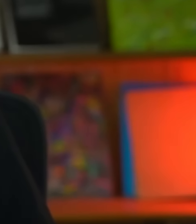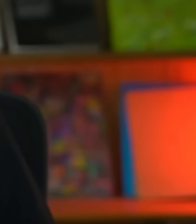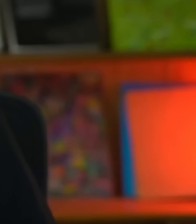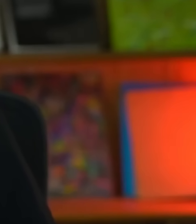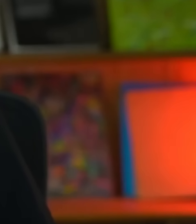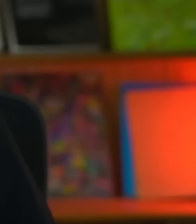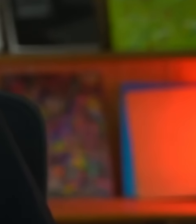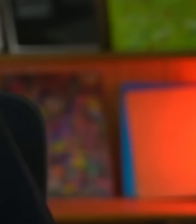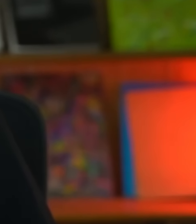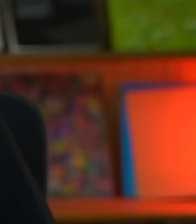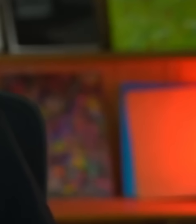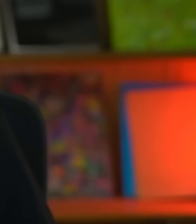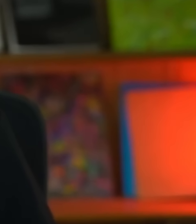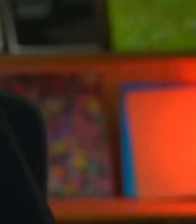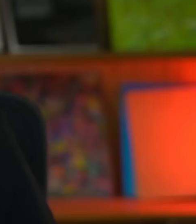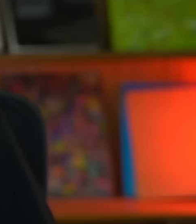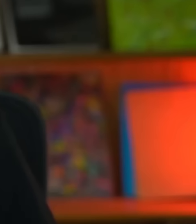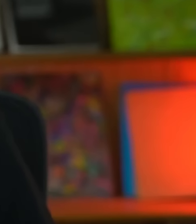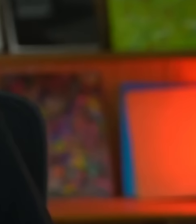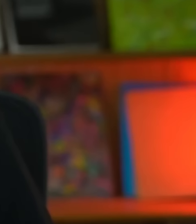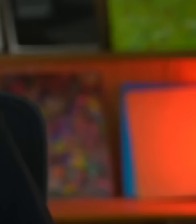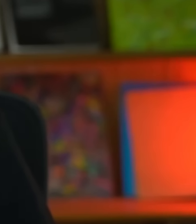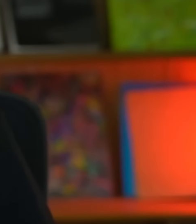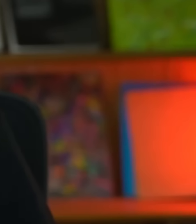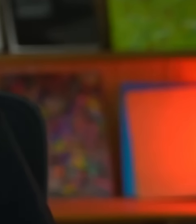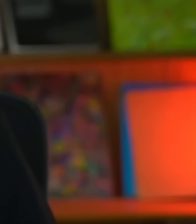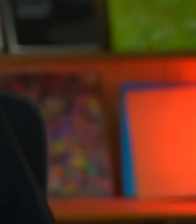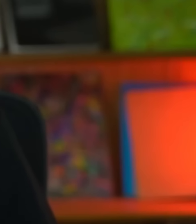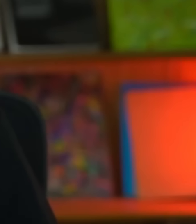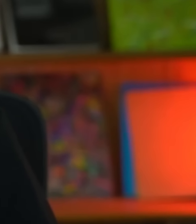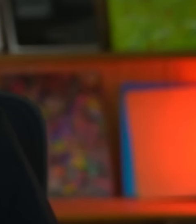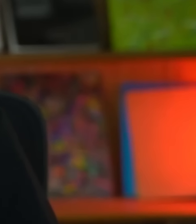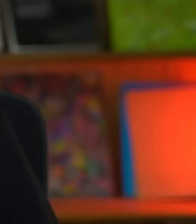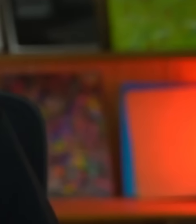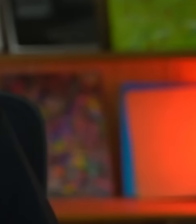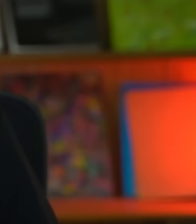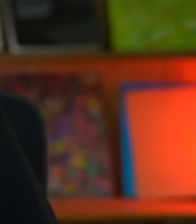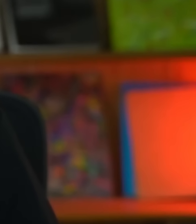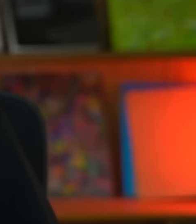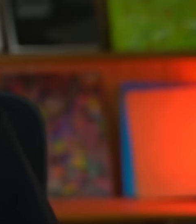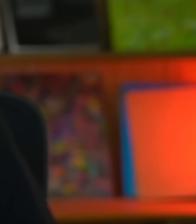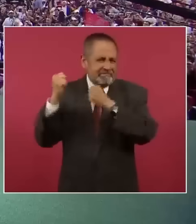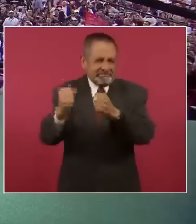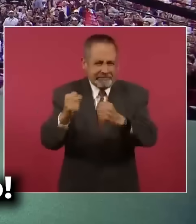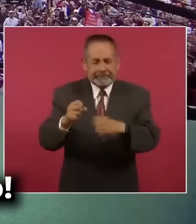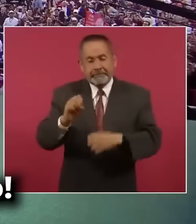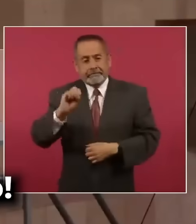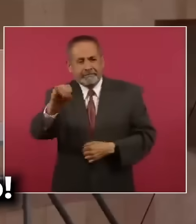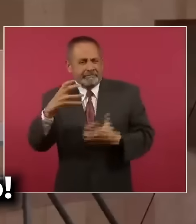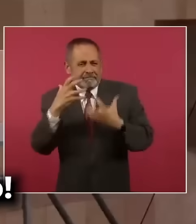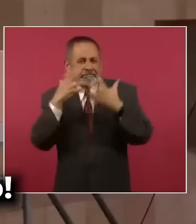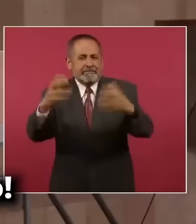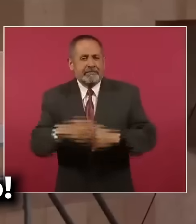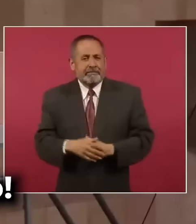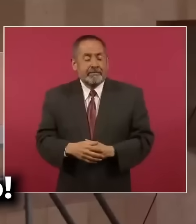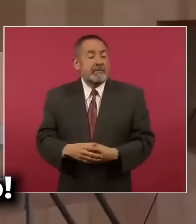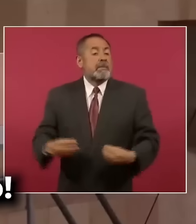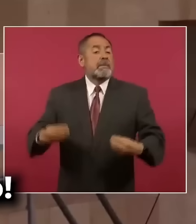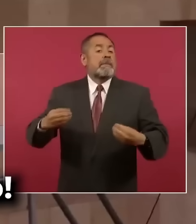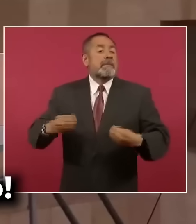he nationalized it, expropriated it, and made it the public property of the Mexican people. Viva el